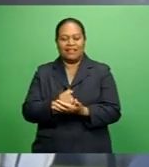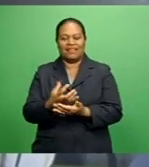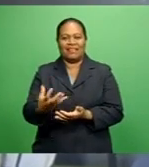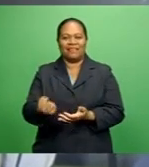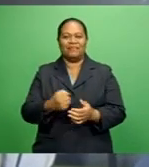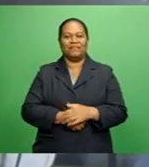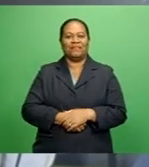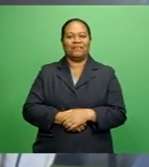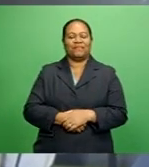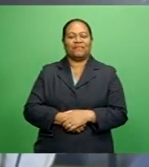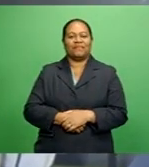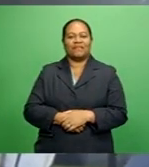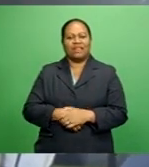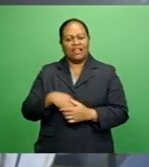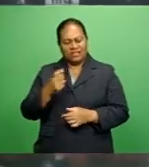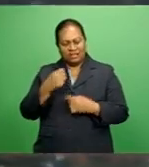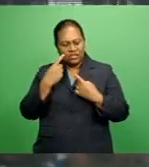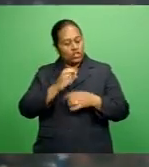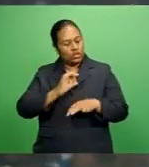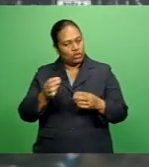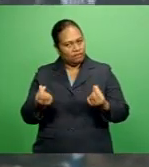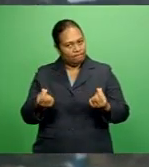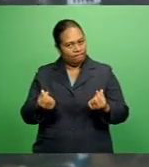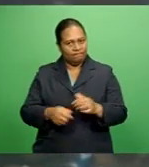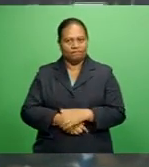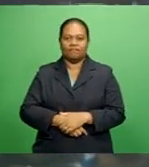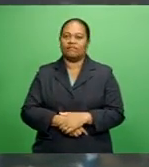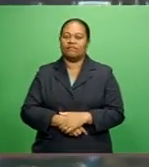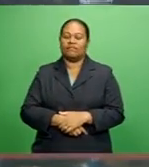opponent is he's not going to be easy. He's